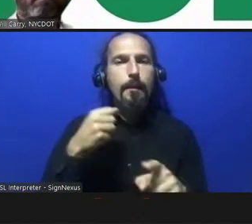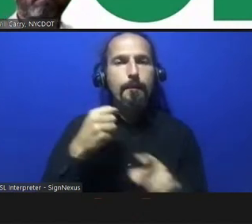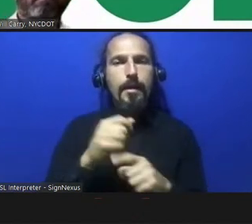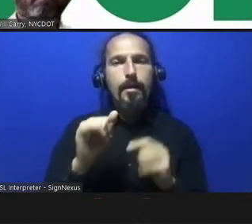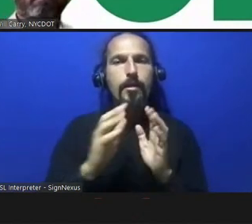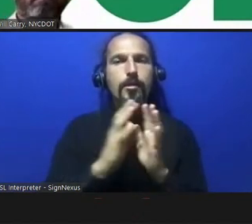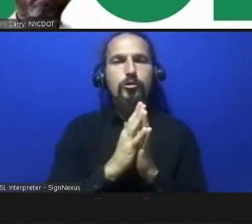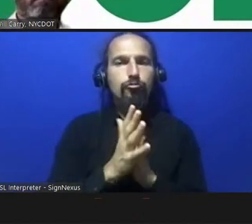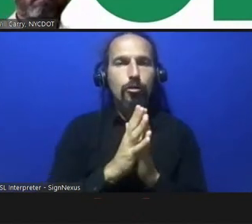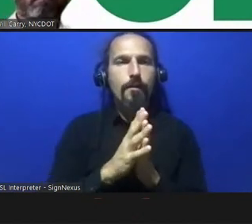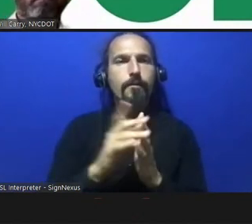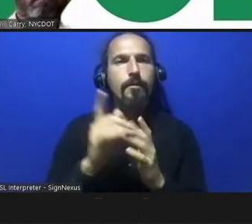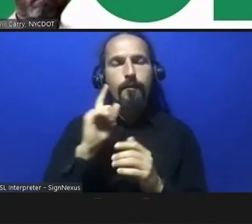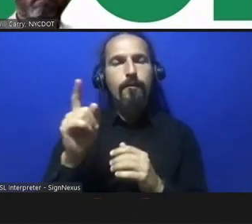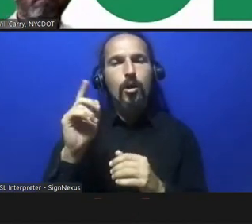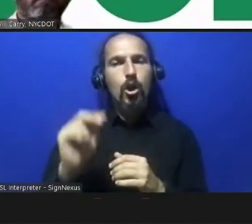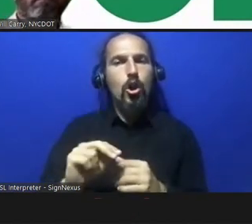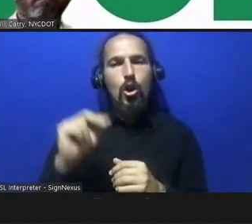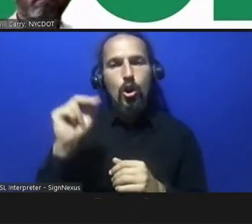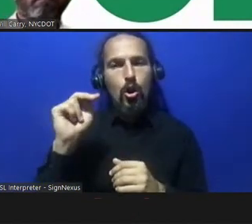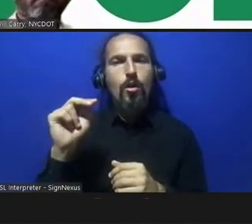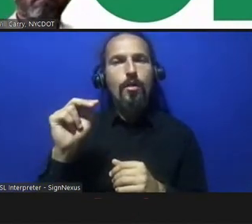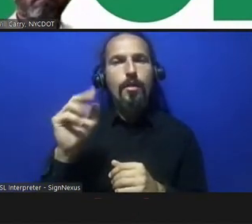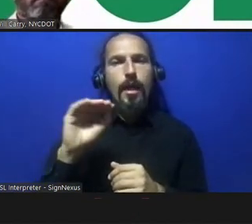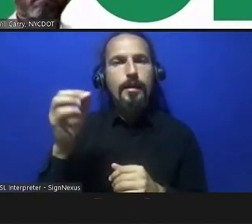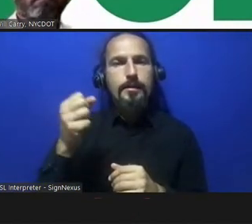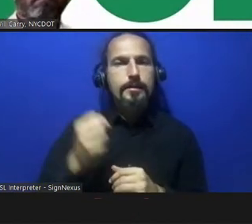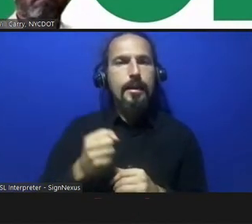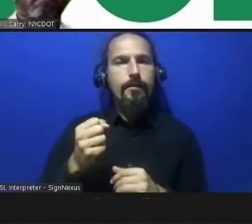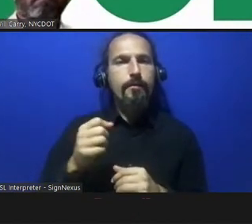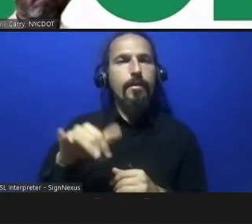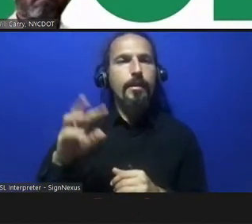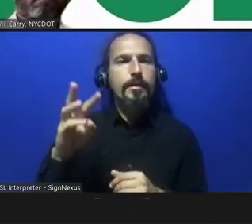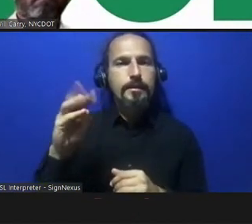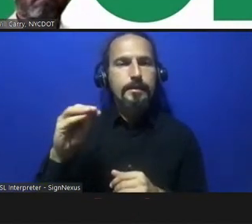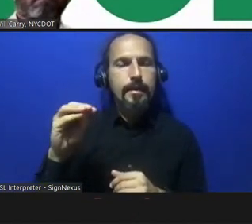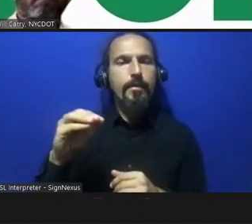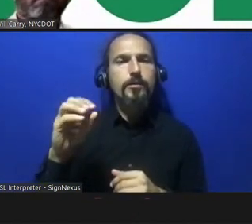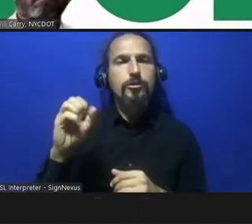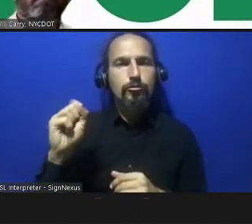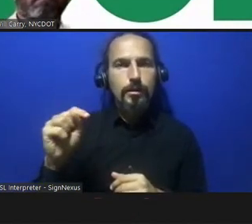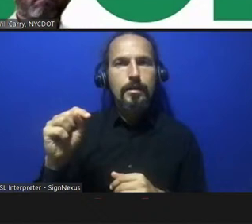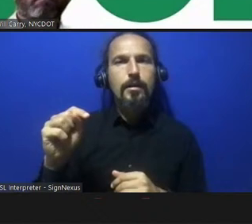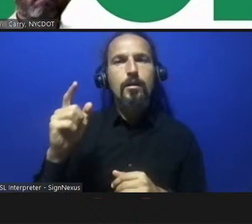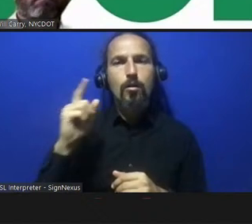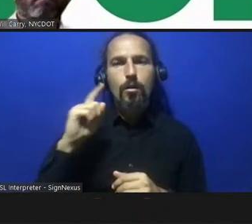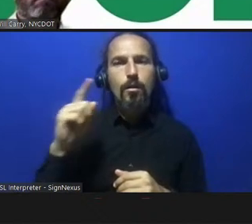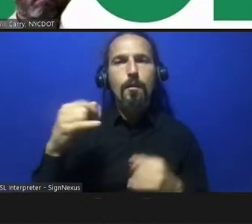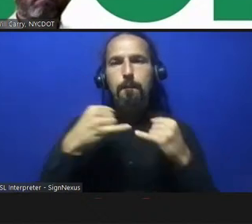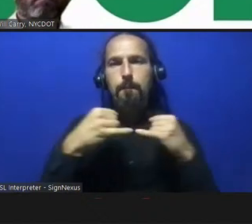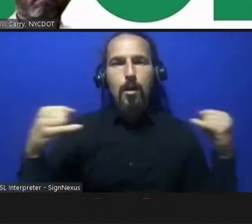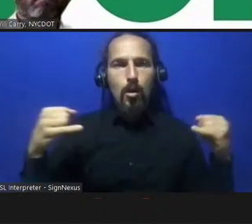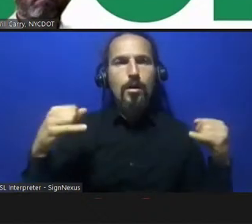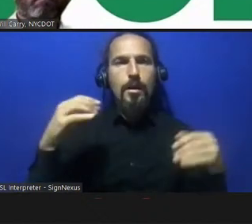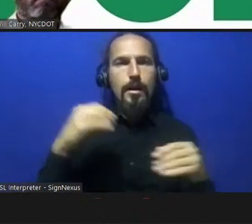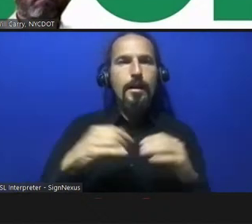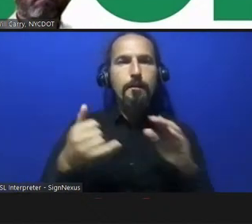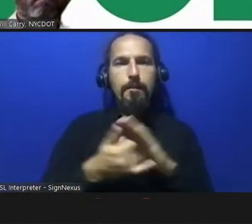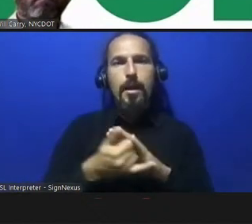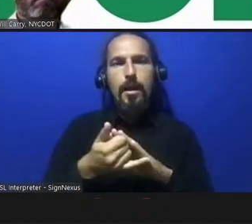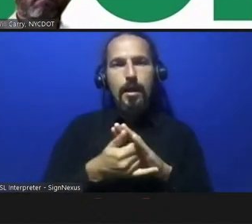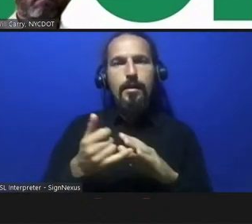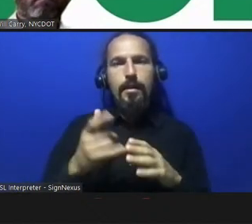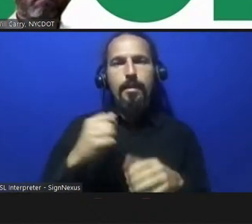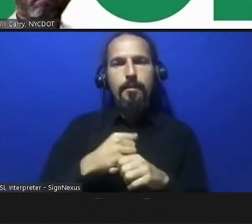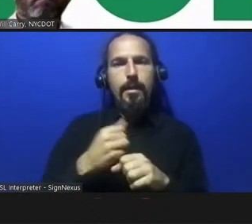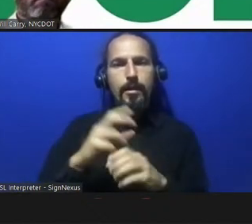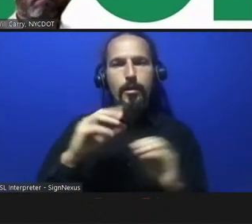particular just north and just south of 60th street it's going to create a border with within manhattan that makes no